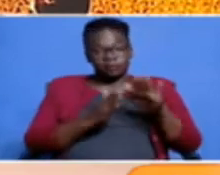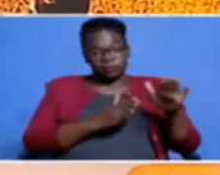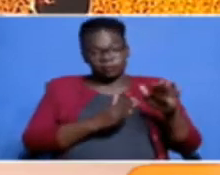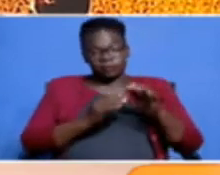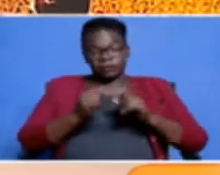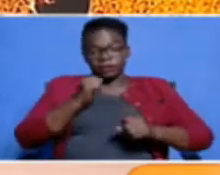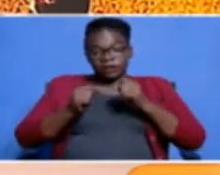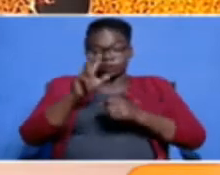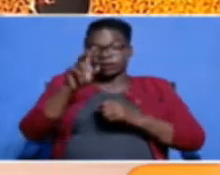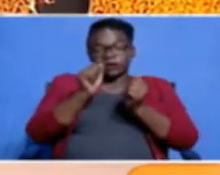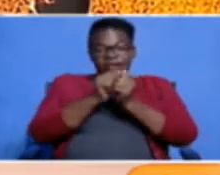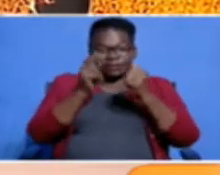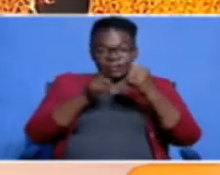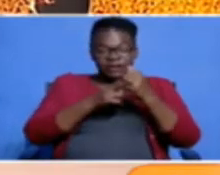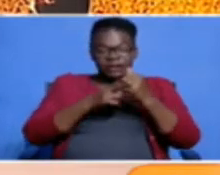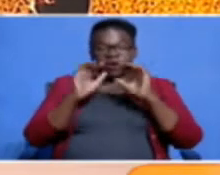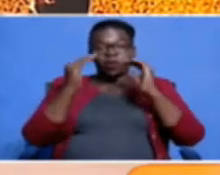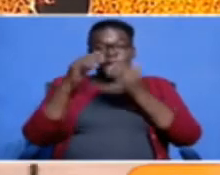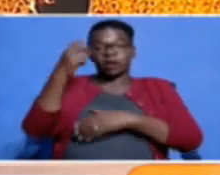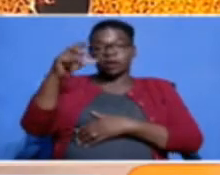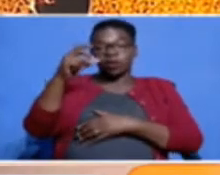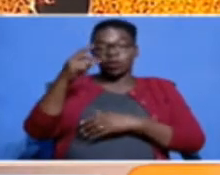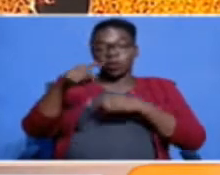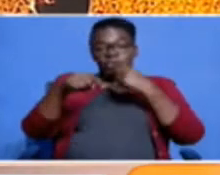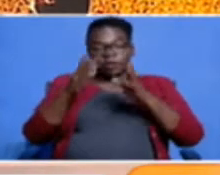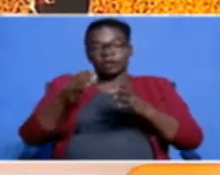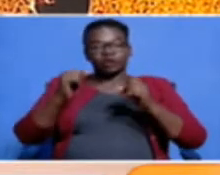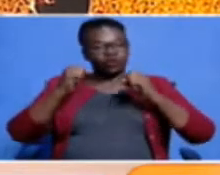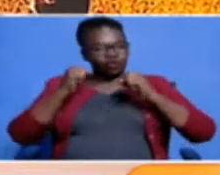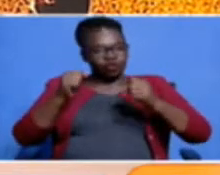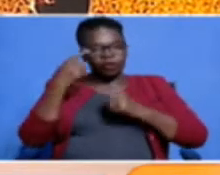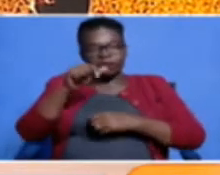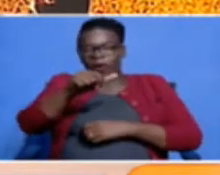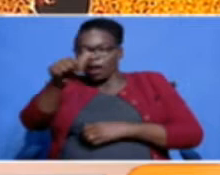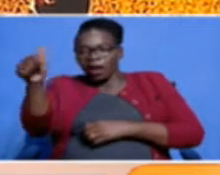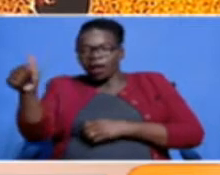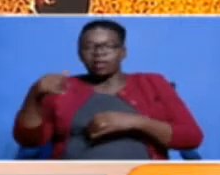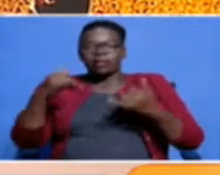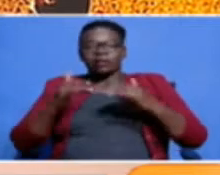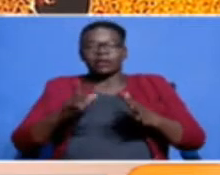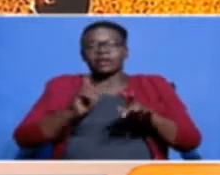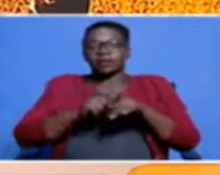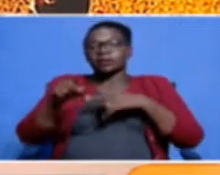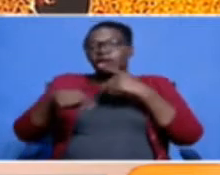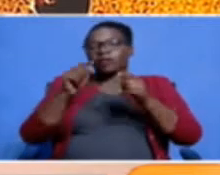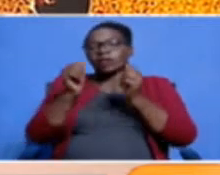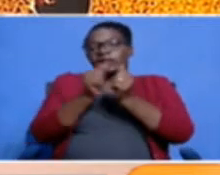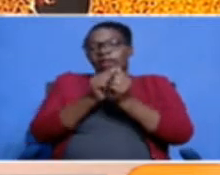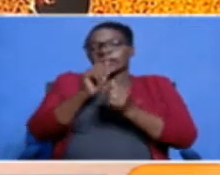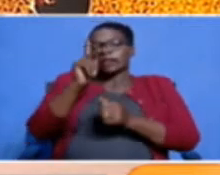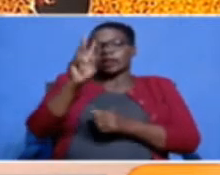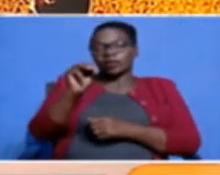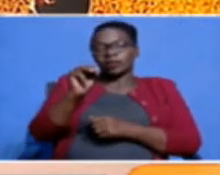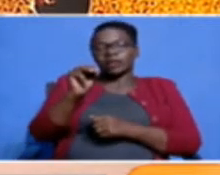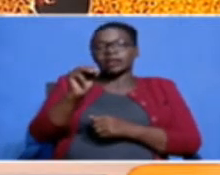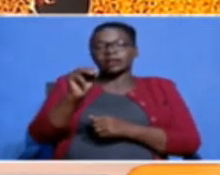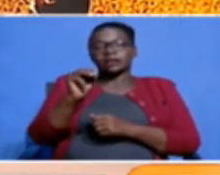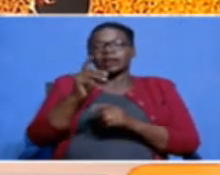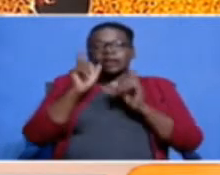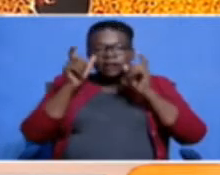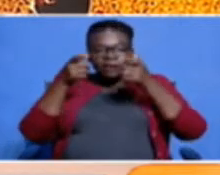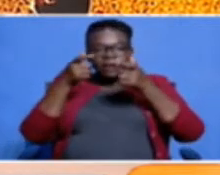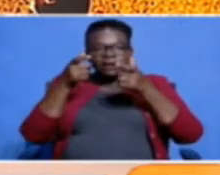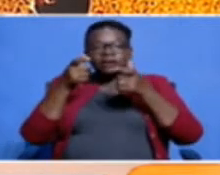In athletics, 2017 world bronze medalist Agnes Tirop was too strong for the rest of the field as she won the women's 10 kilometers race at the Tuskys